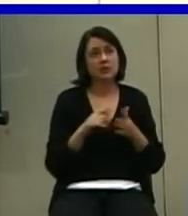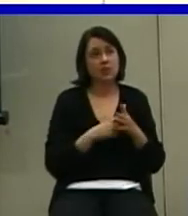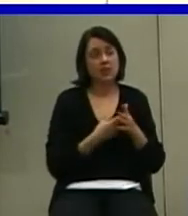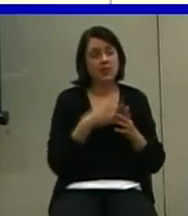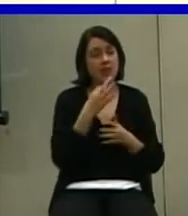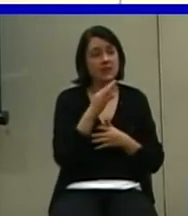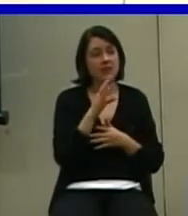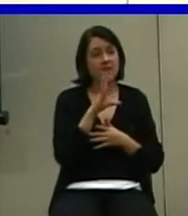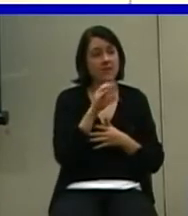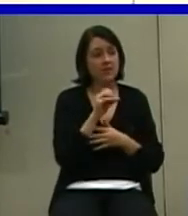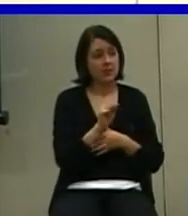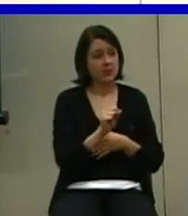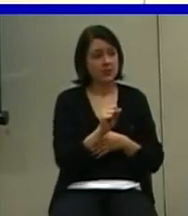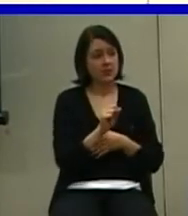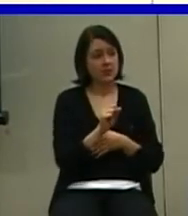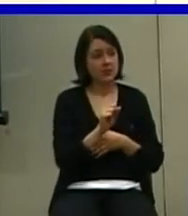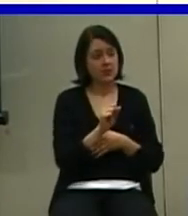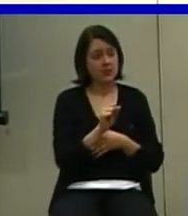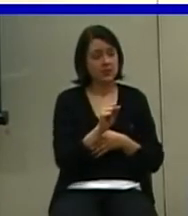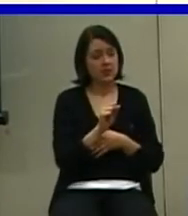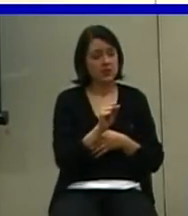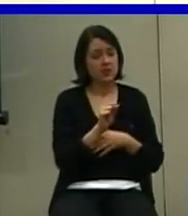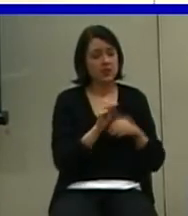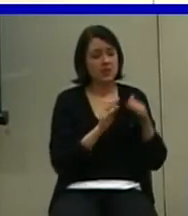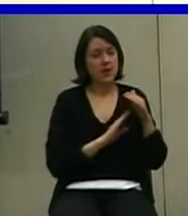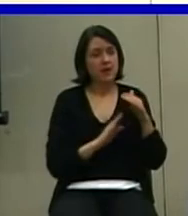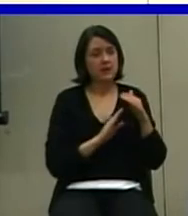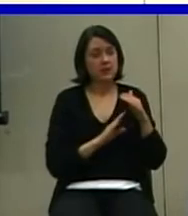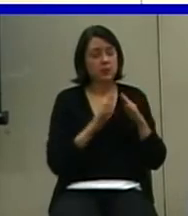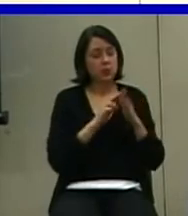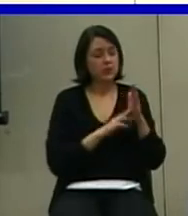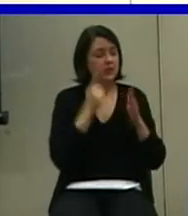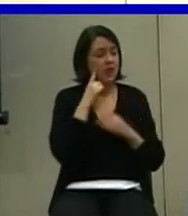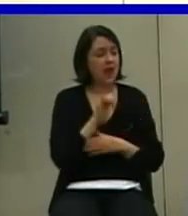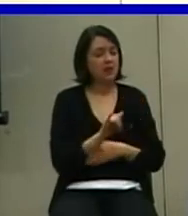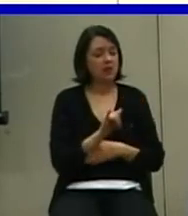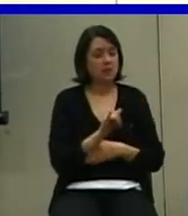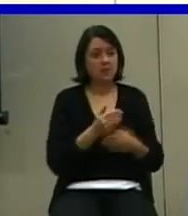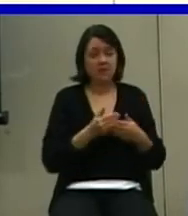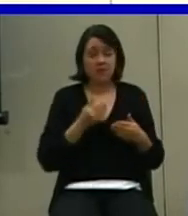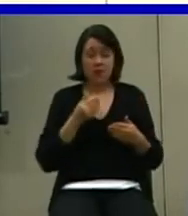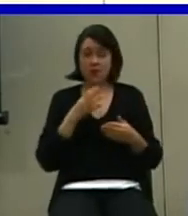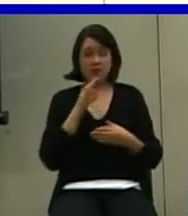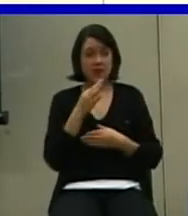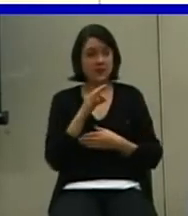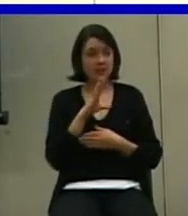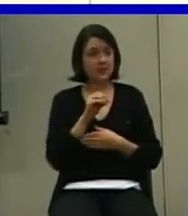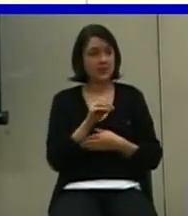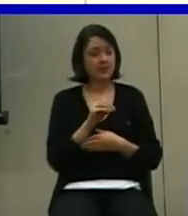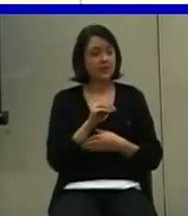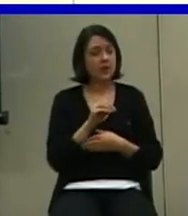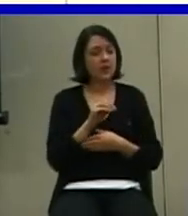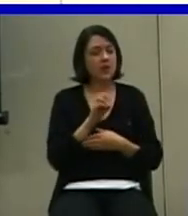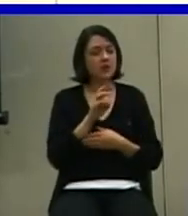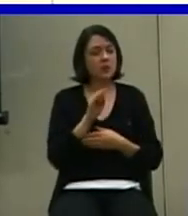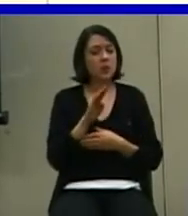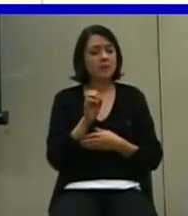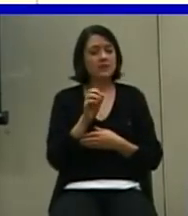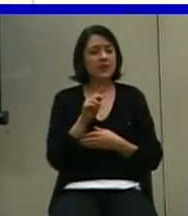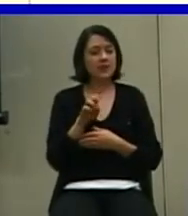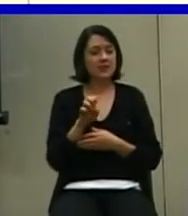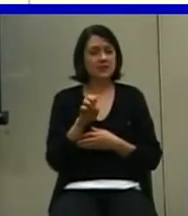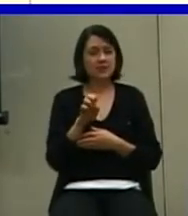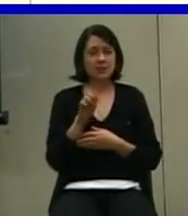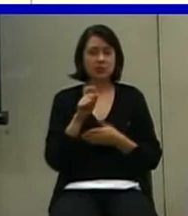50s. And the foundations of that date back even way before. There's a website that I should write on here, and I have